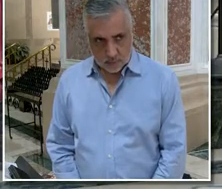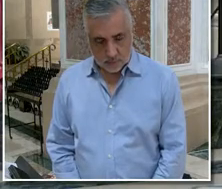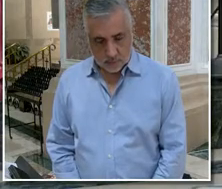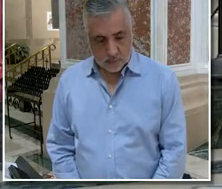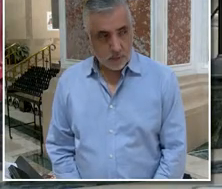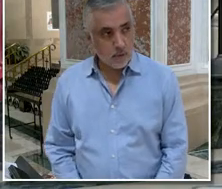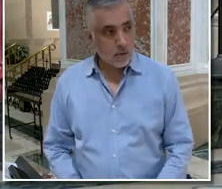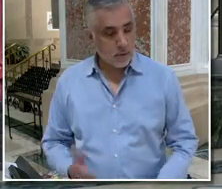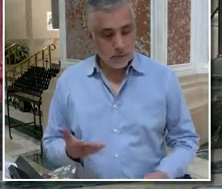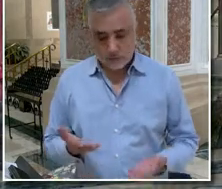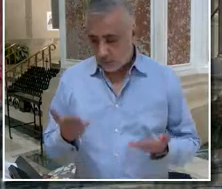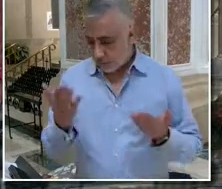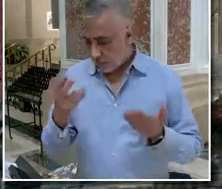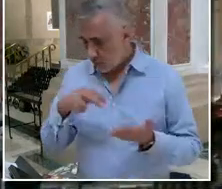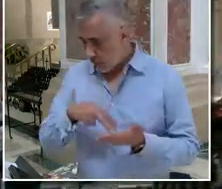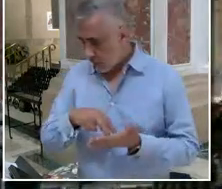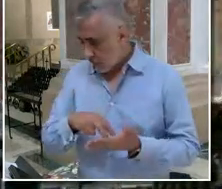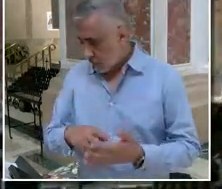Let us stand.